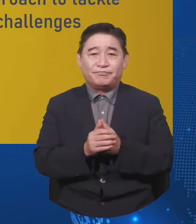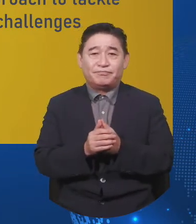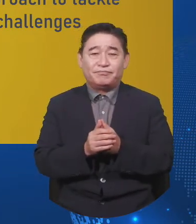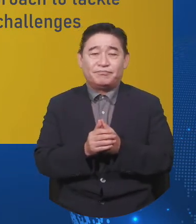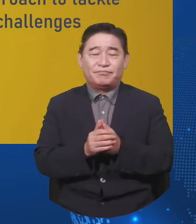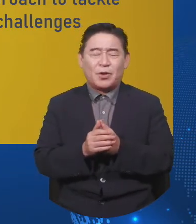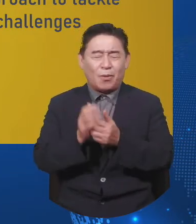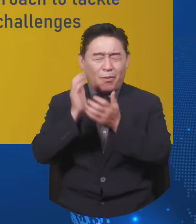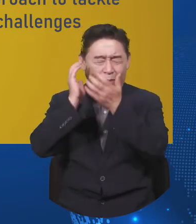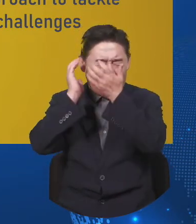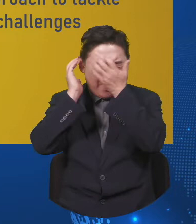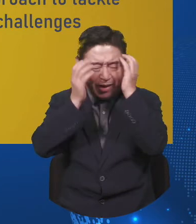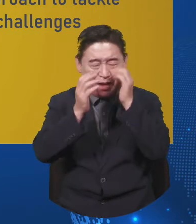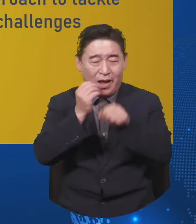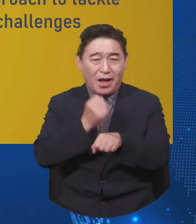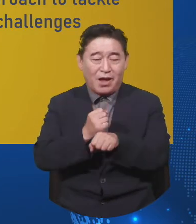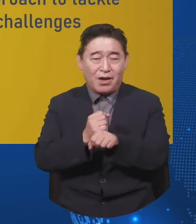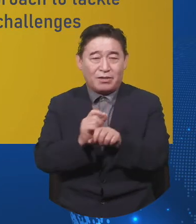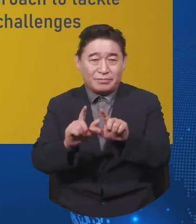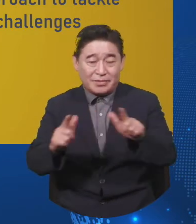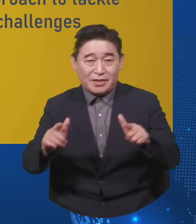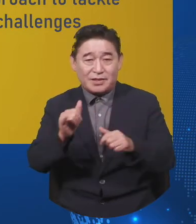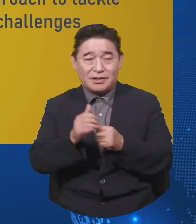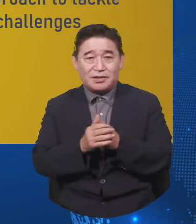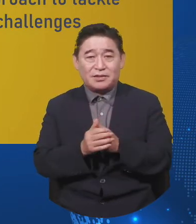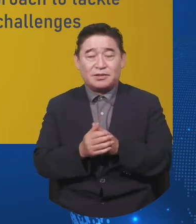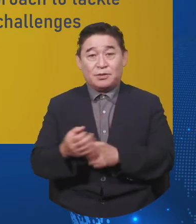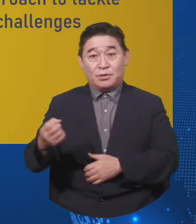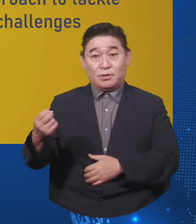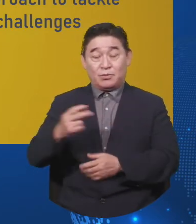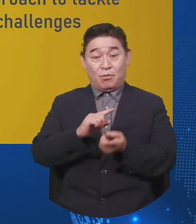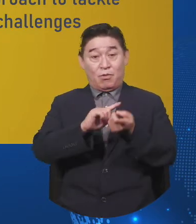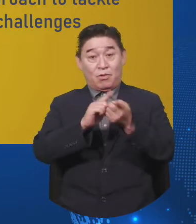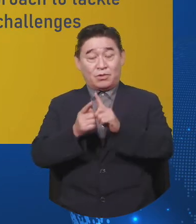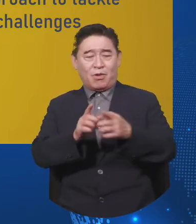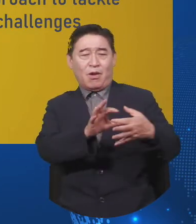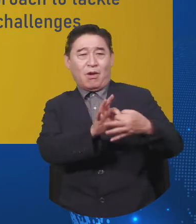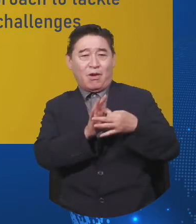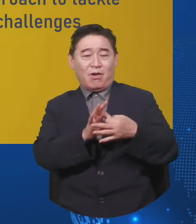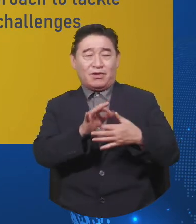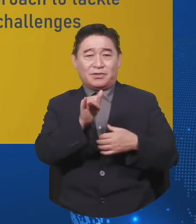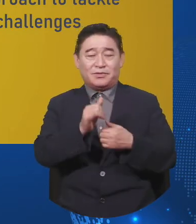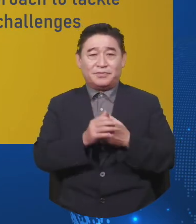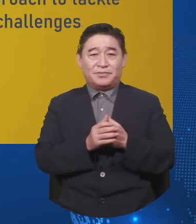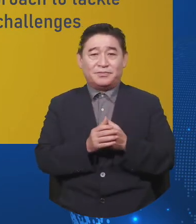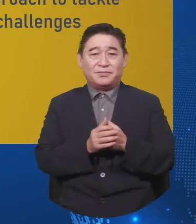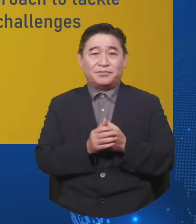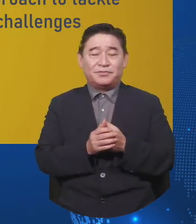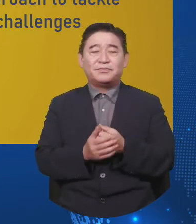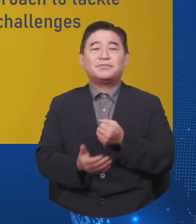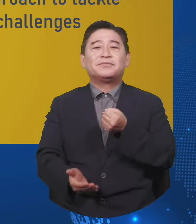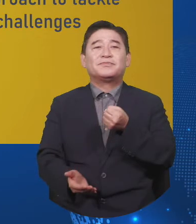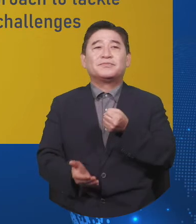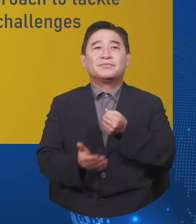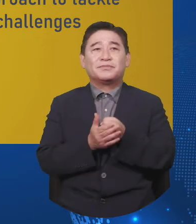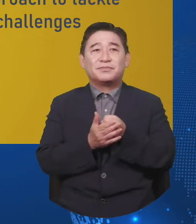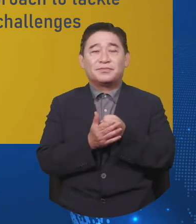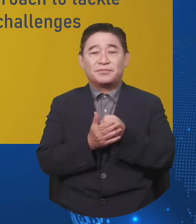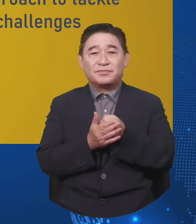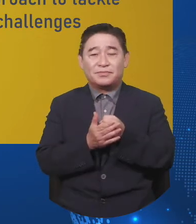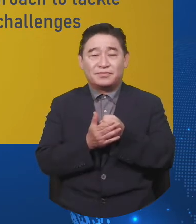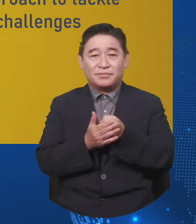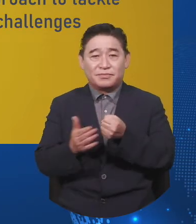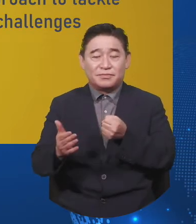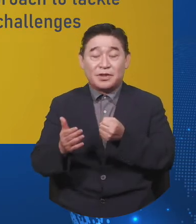complex, they're so interconnected, then they cannot be solved by anyone, anywhere, alone. And this